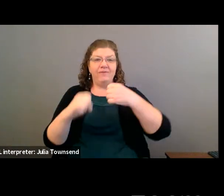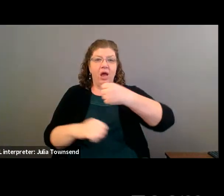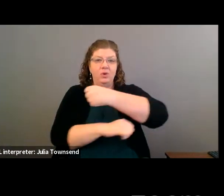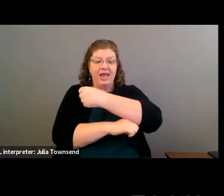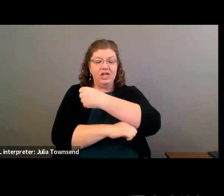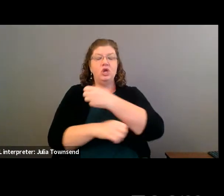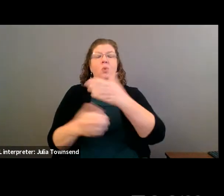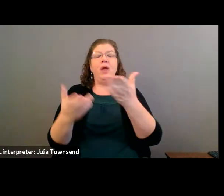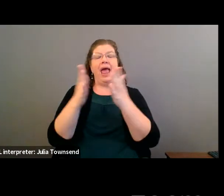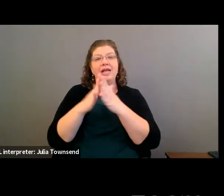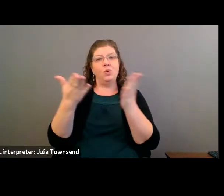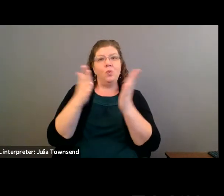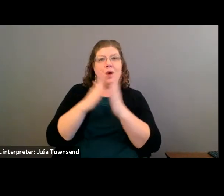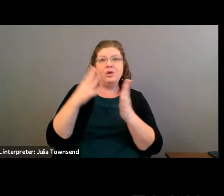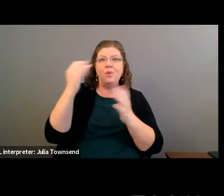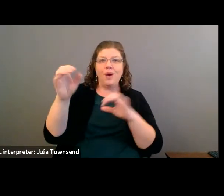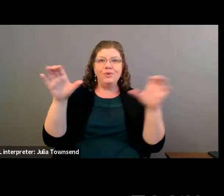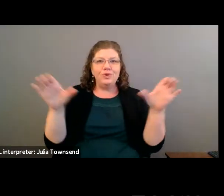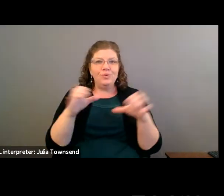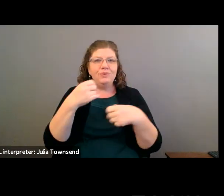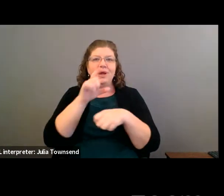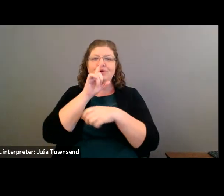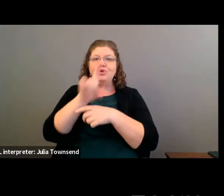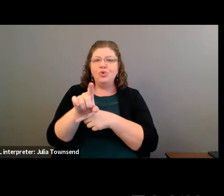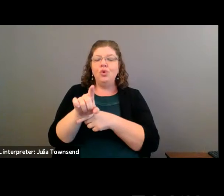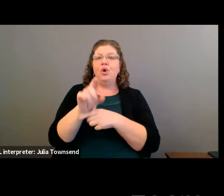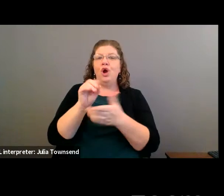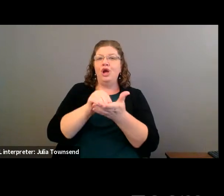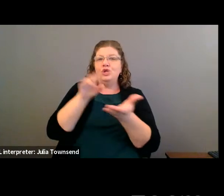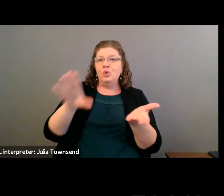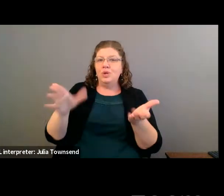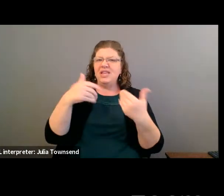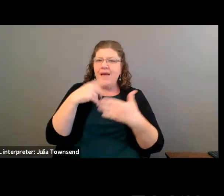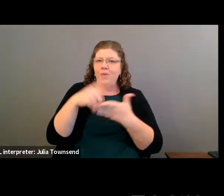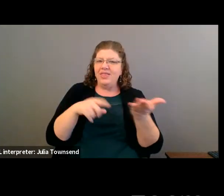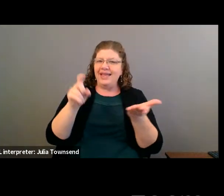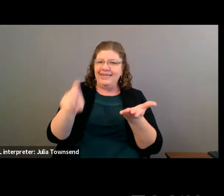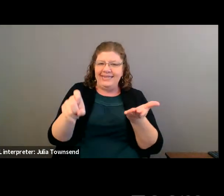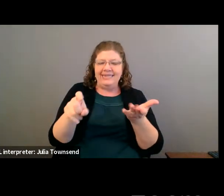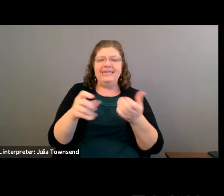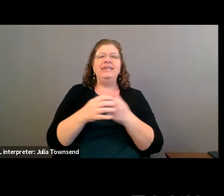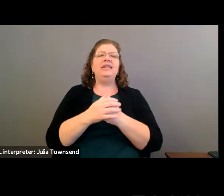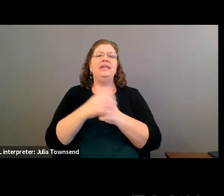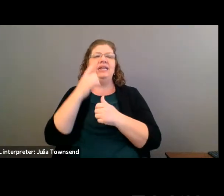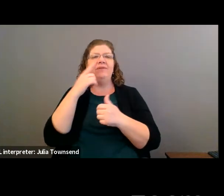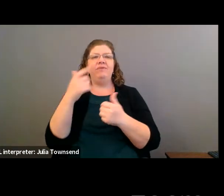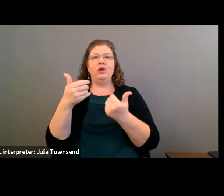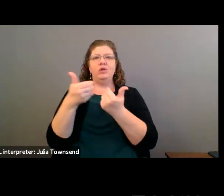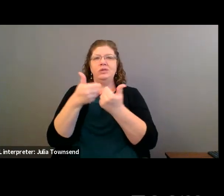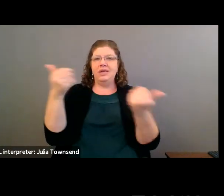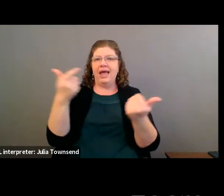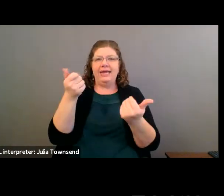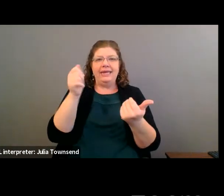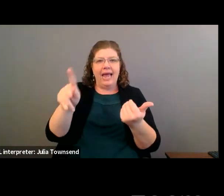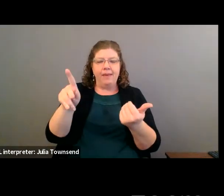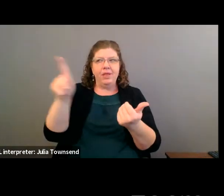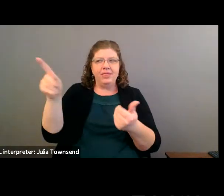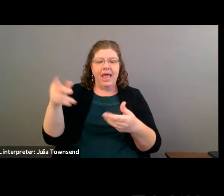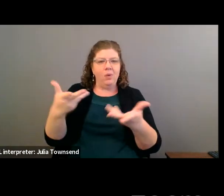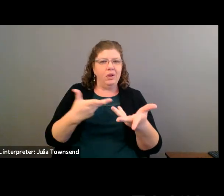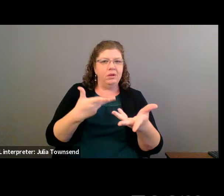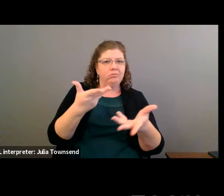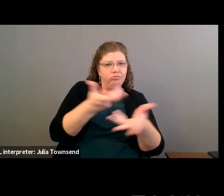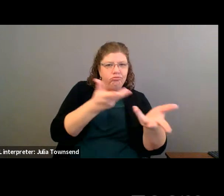go out and they really try to do it and making sure that our students have what they need. When there's a gap, they are there to fill it, so I want to acknowledge